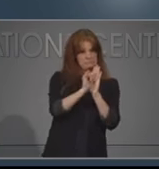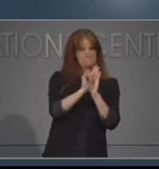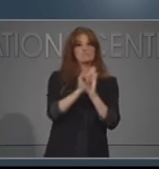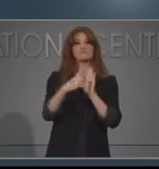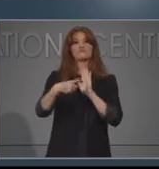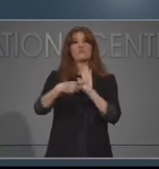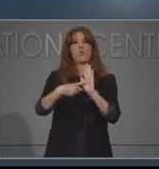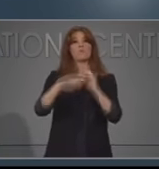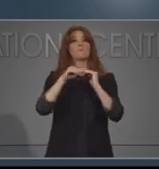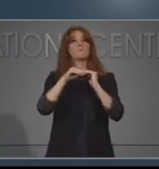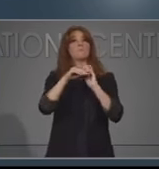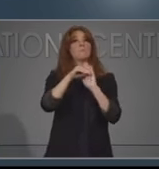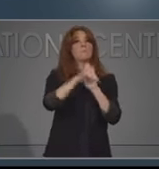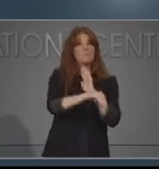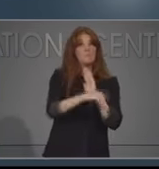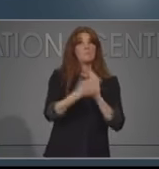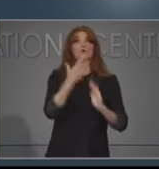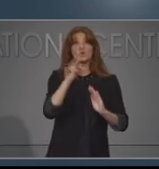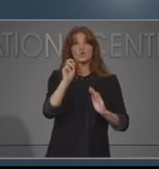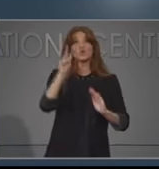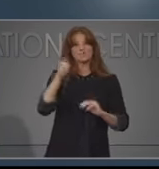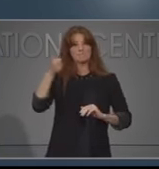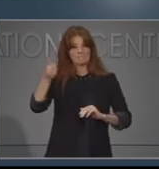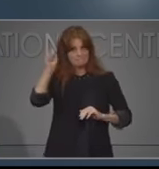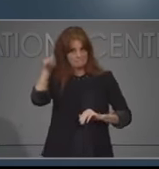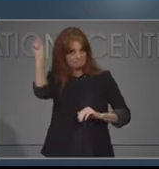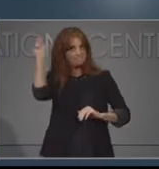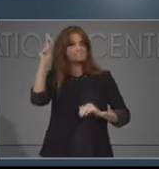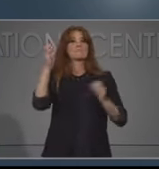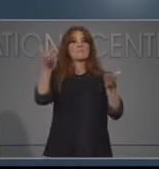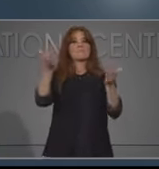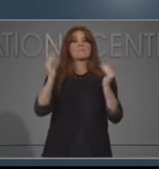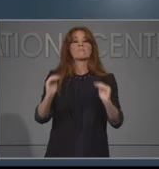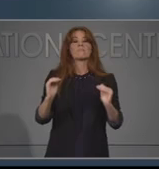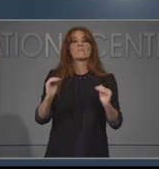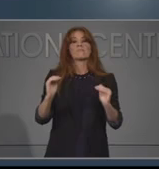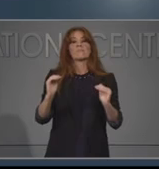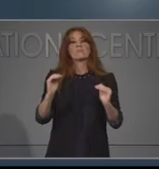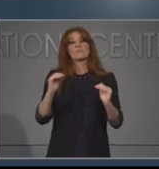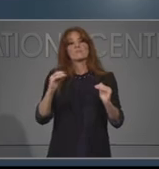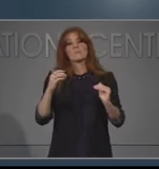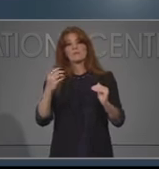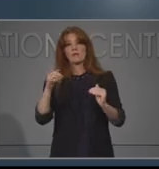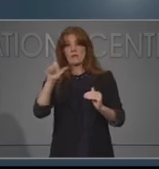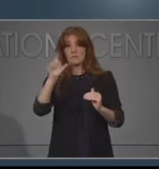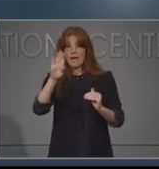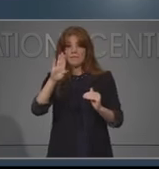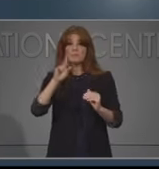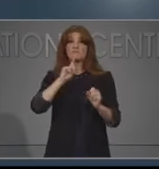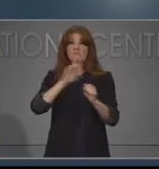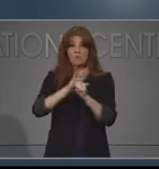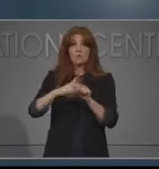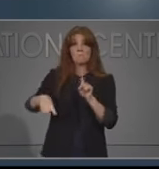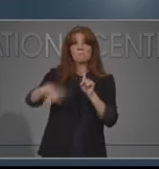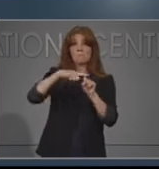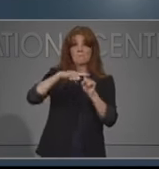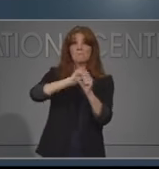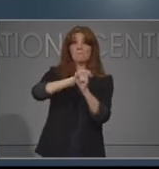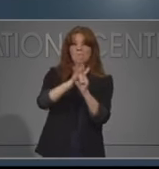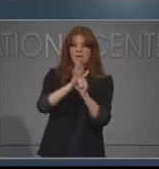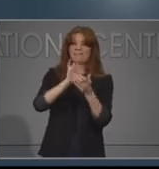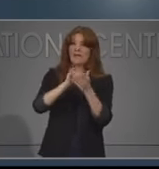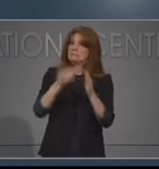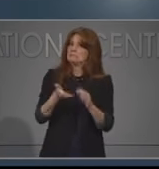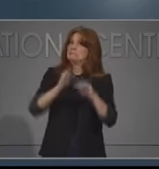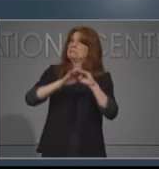showing a decline. That's very good news, so green check. North Carolina's trajectory of lab-confirmed cases continues to